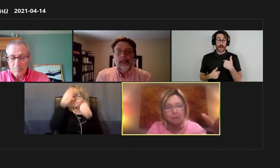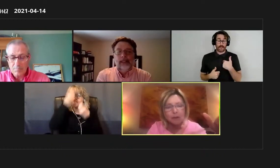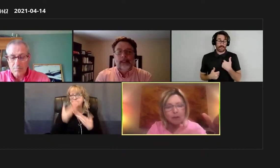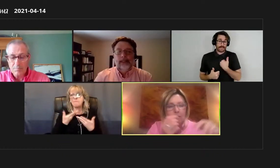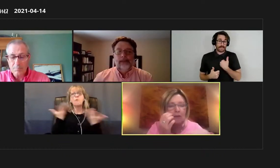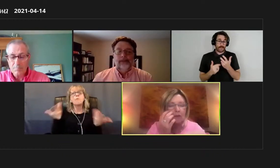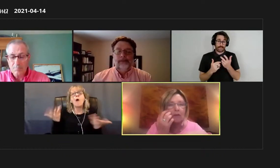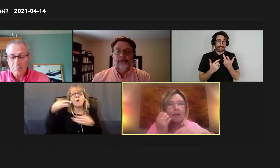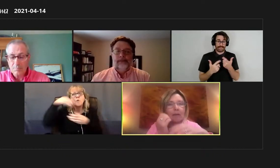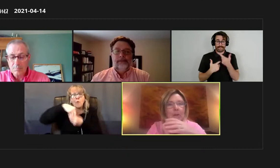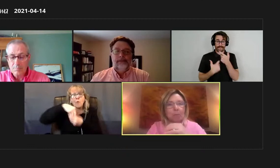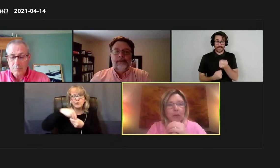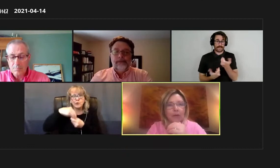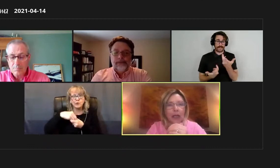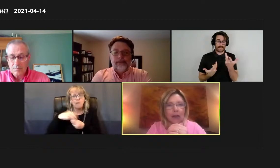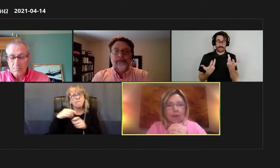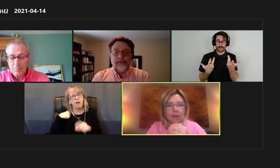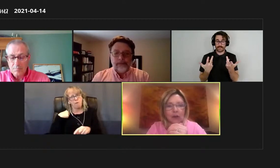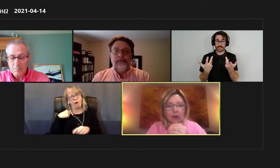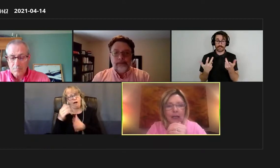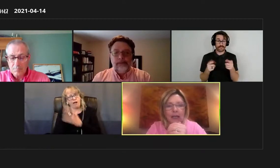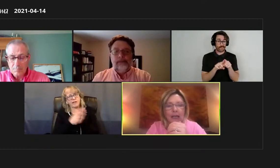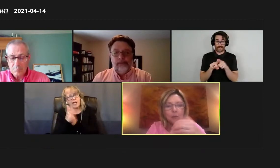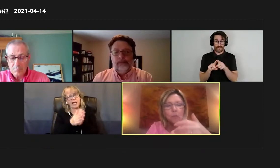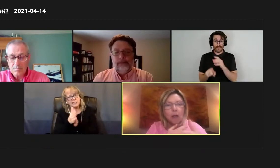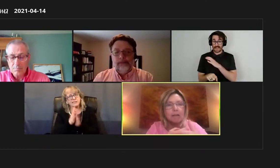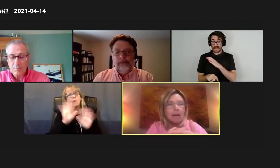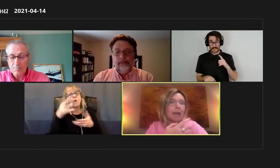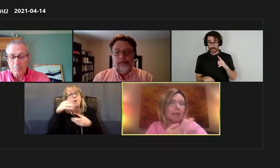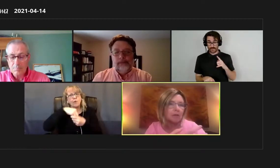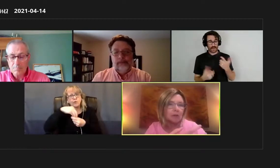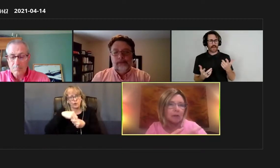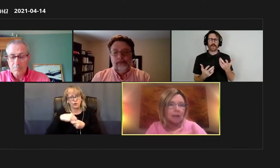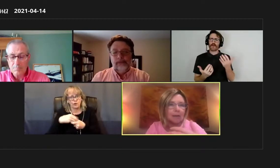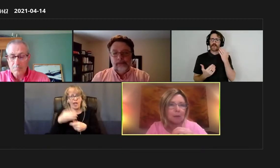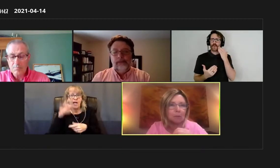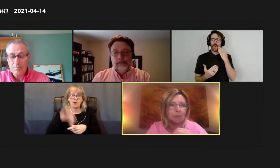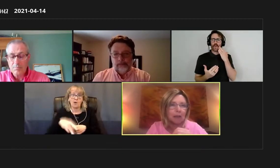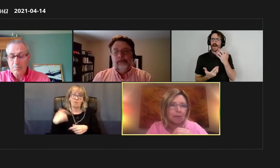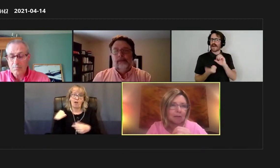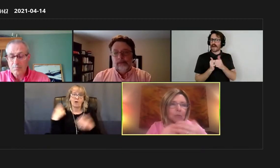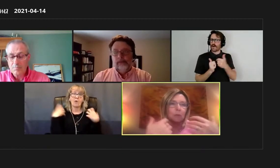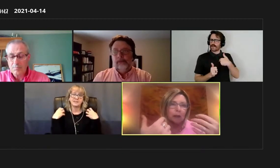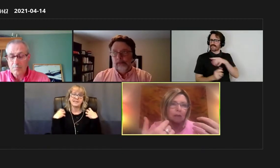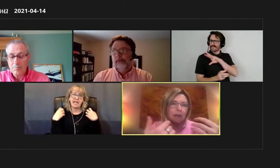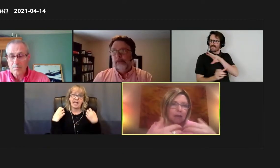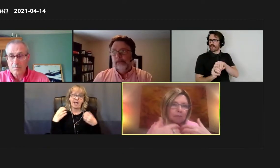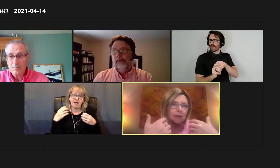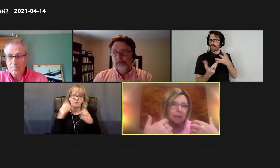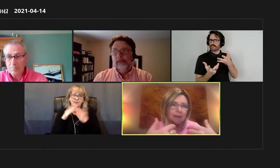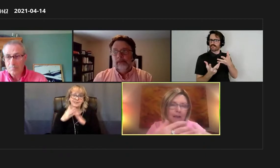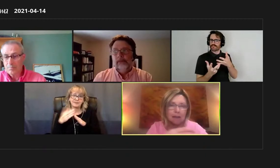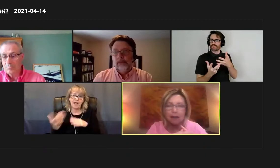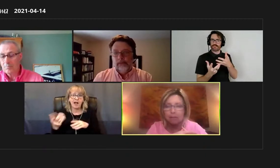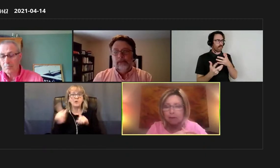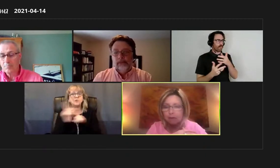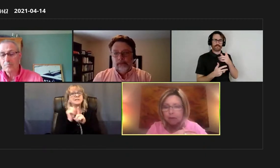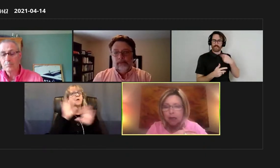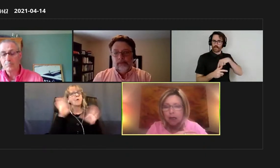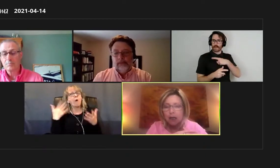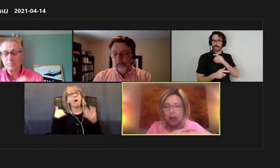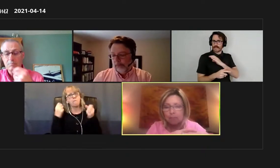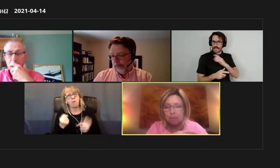also interested just as a member of council in what I can do as a member of council and what we collectively as